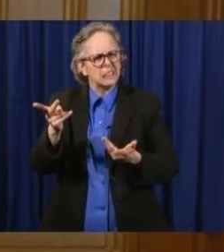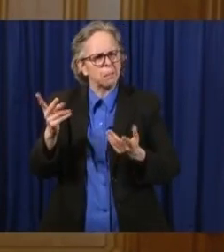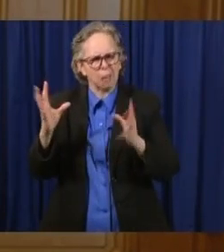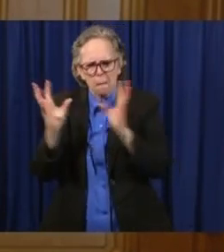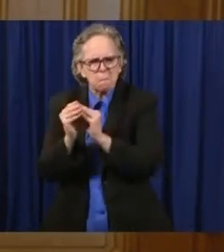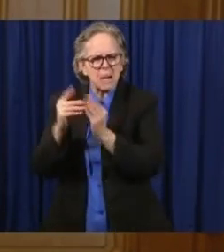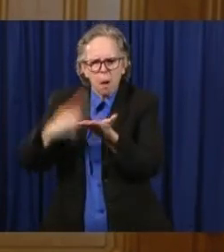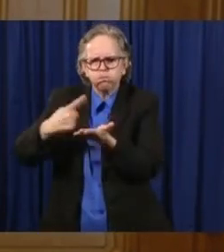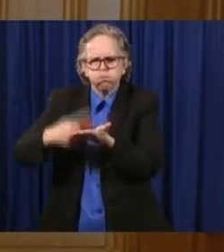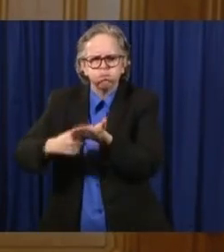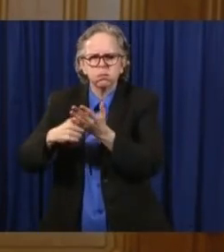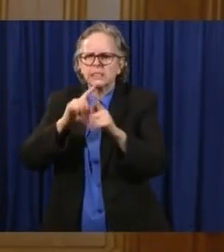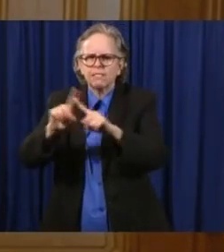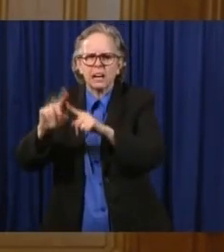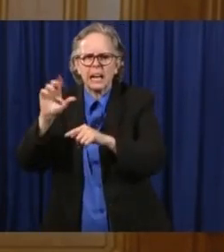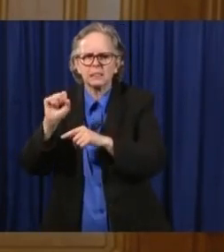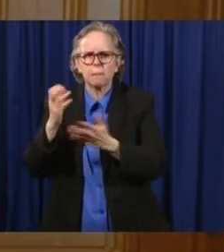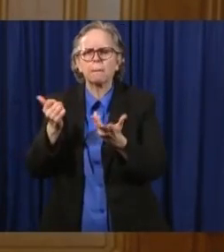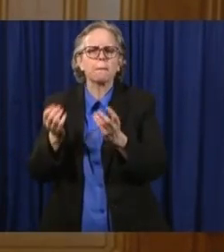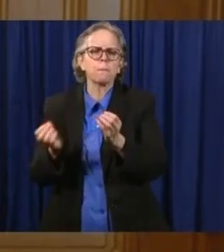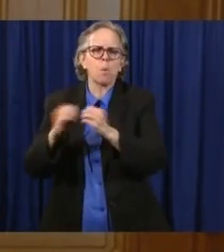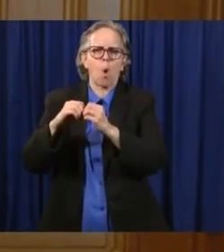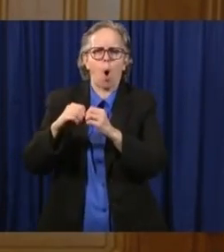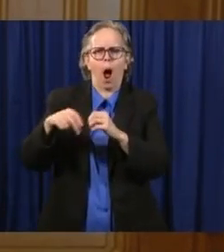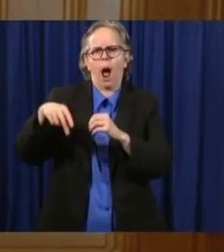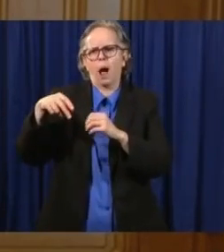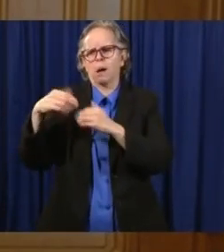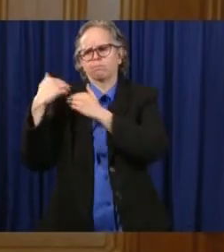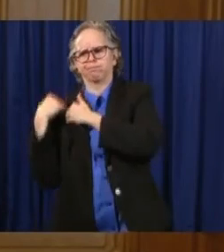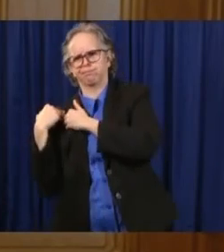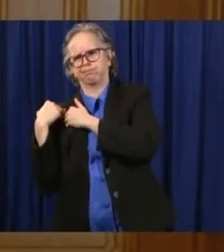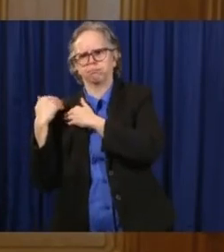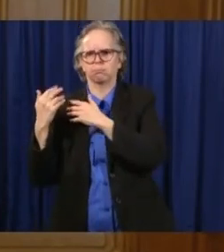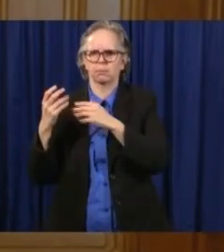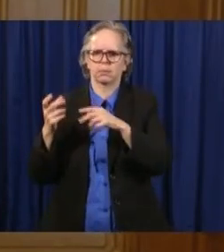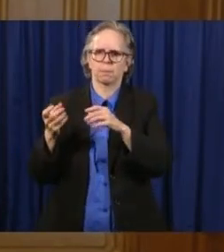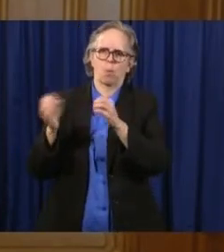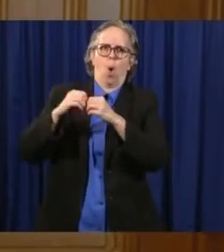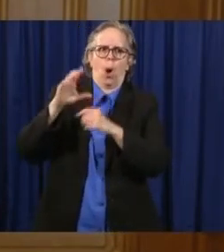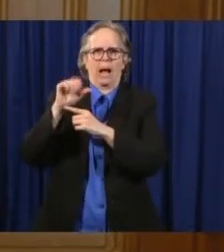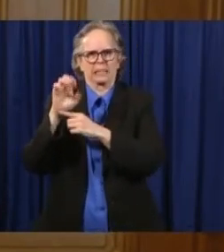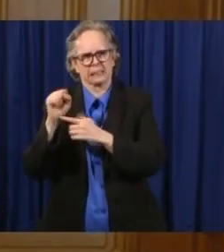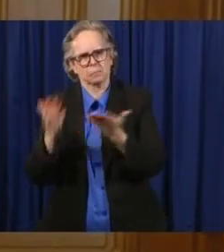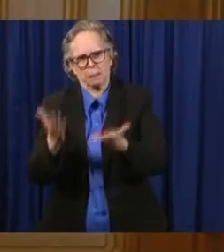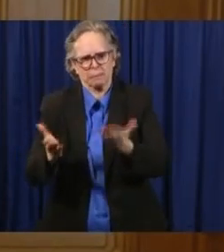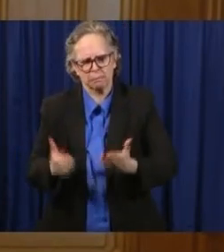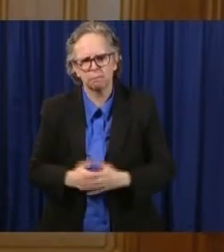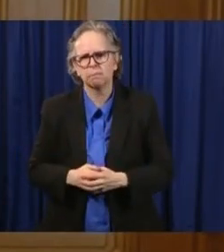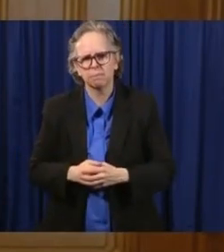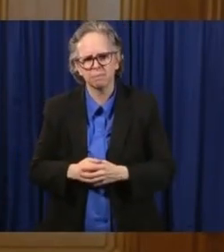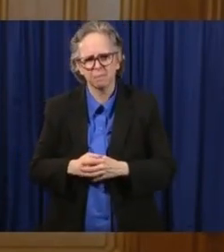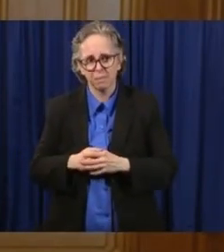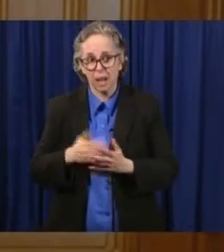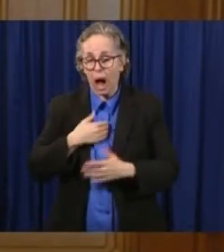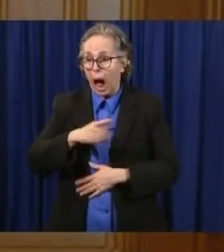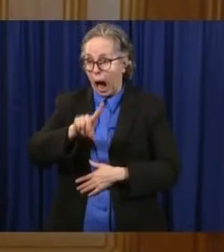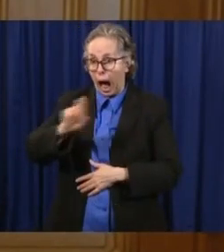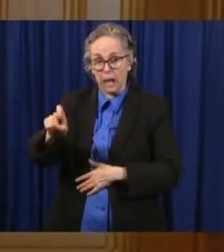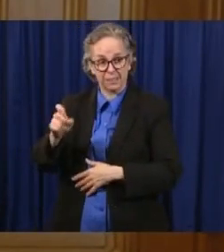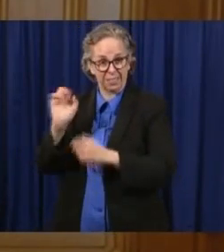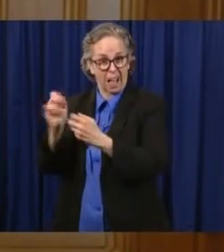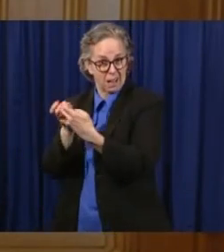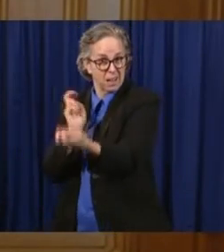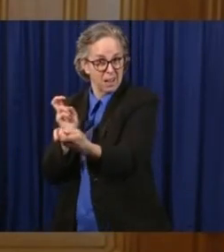may be maybe higher than it would normally be. And we're going to ask them, you know, depending on